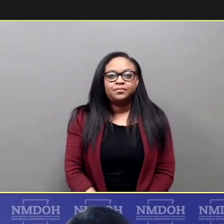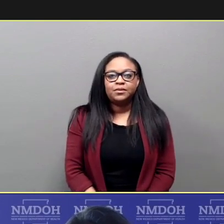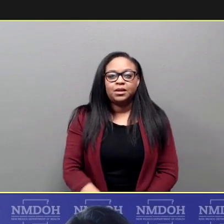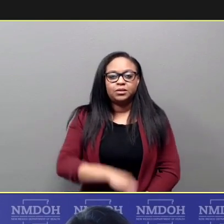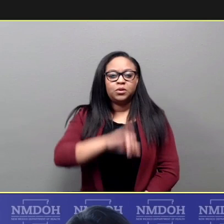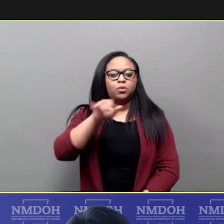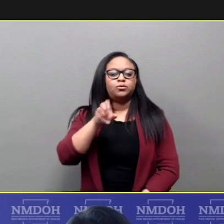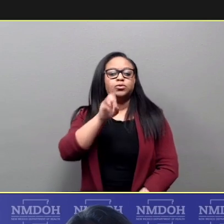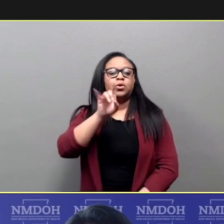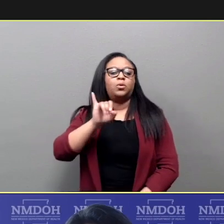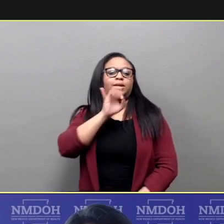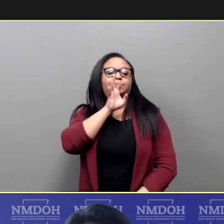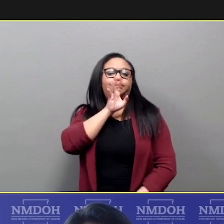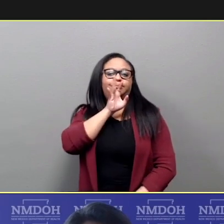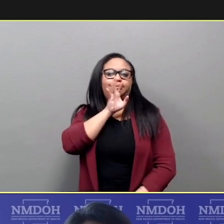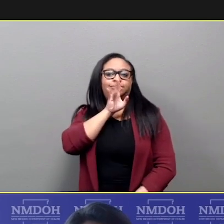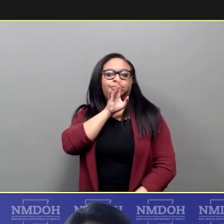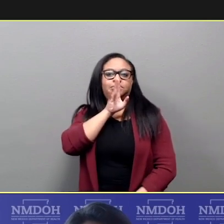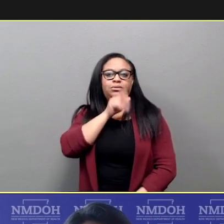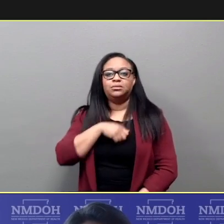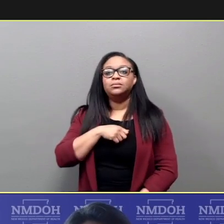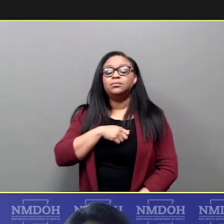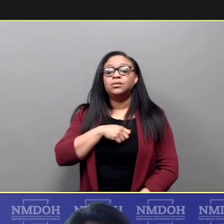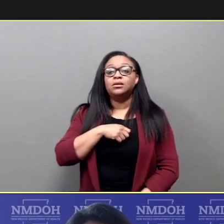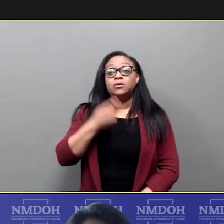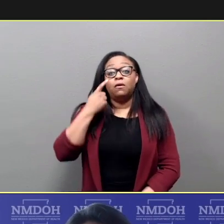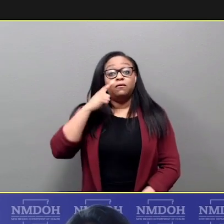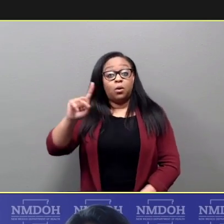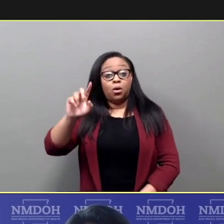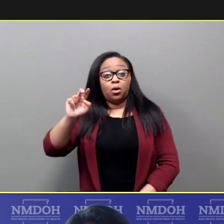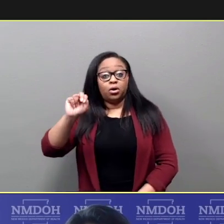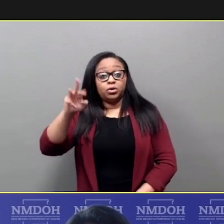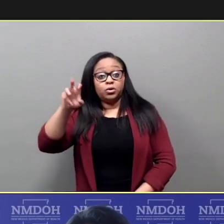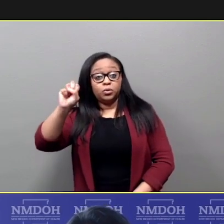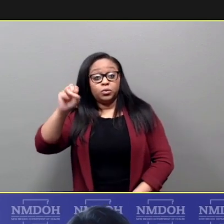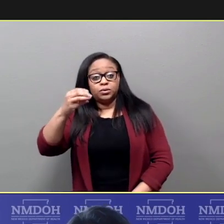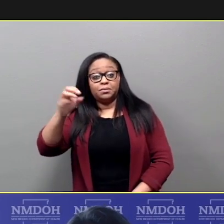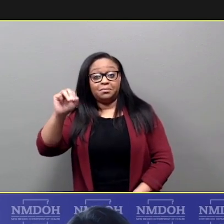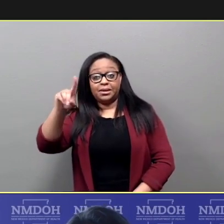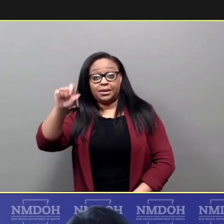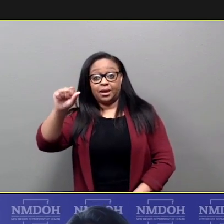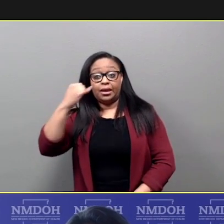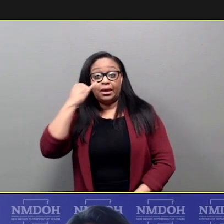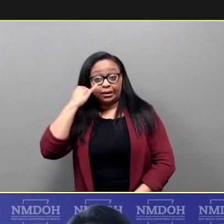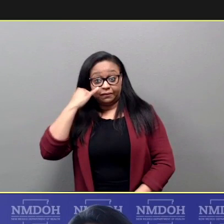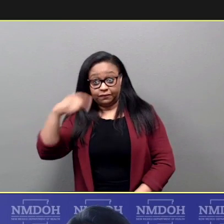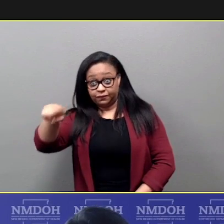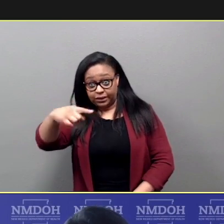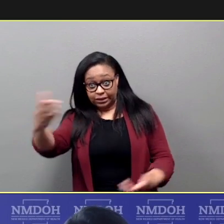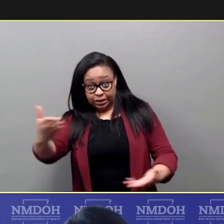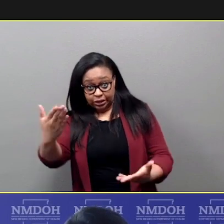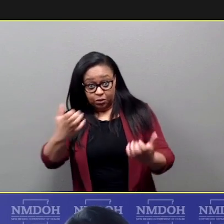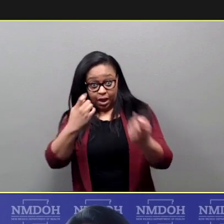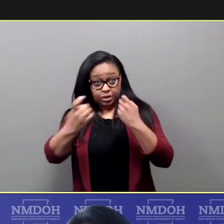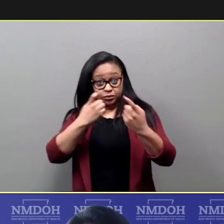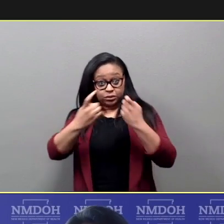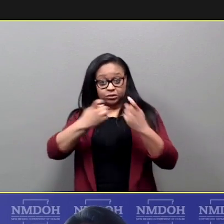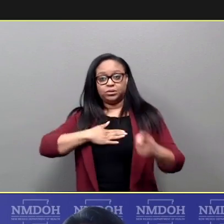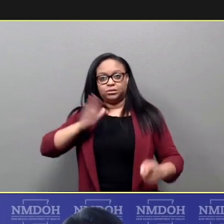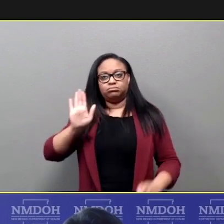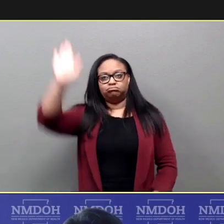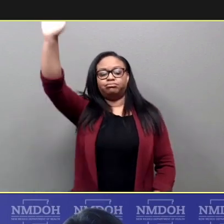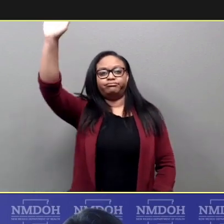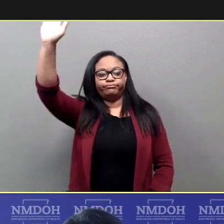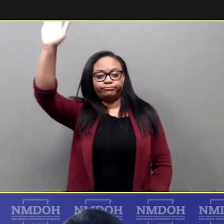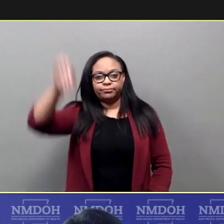could please raise their hands if they'd like to ask a question. I'll go in order. First, we have Austin Fisher